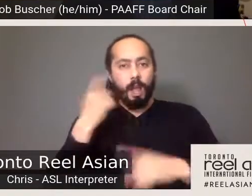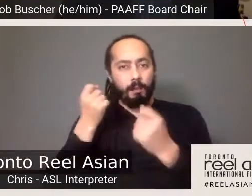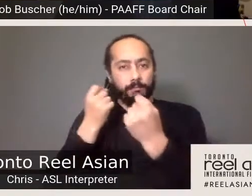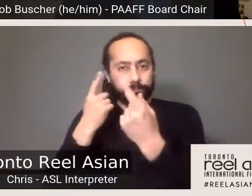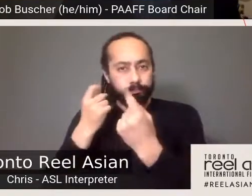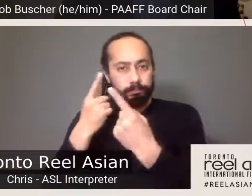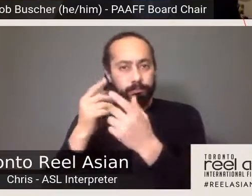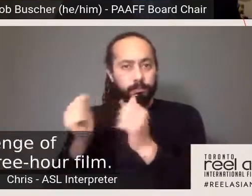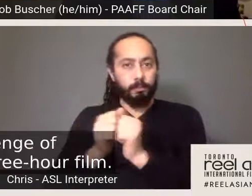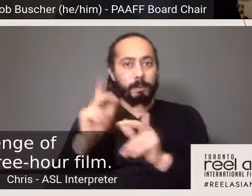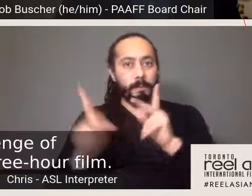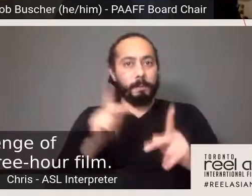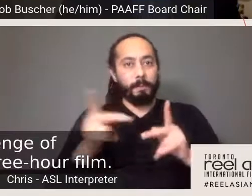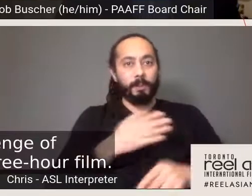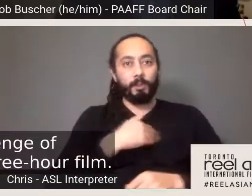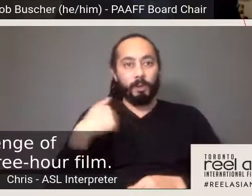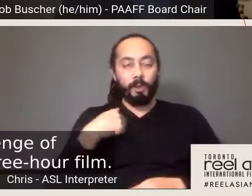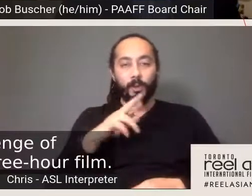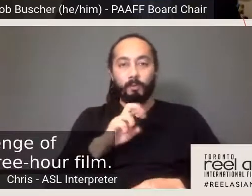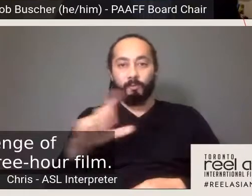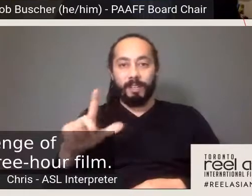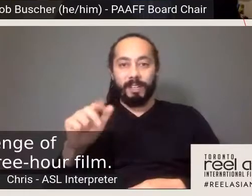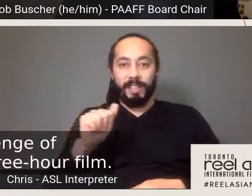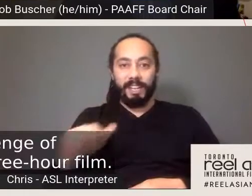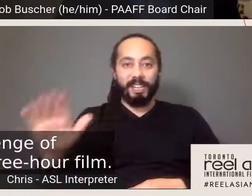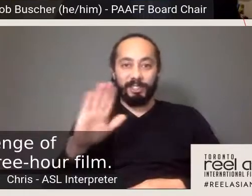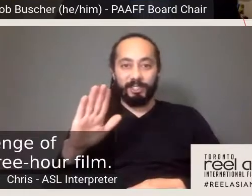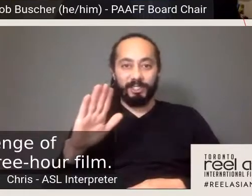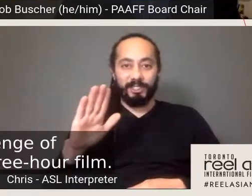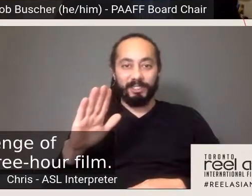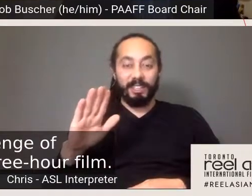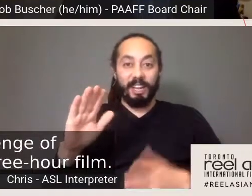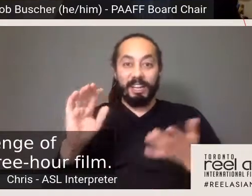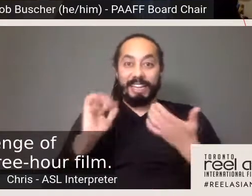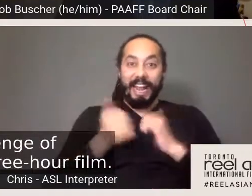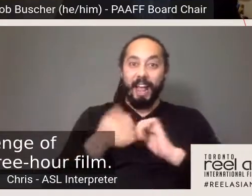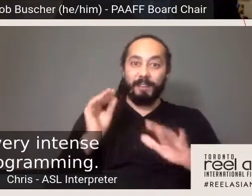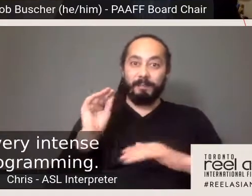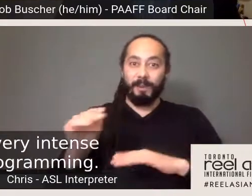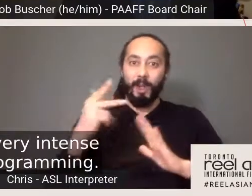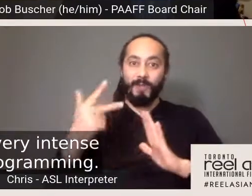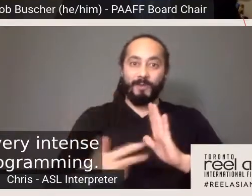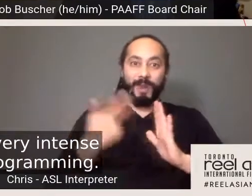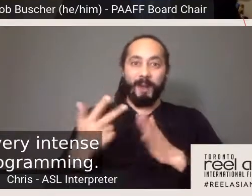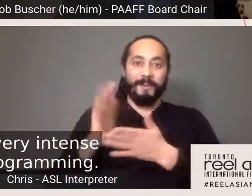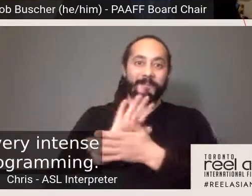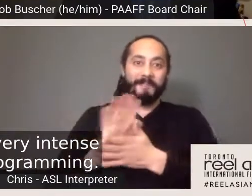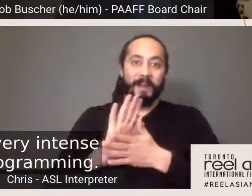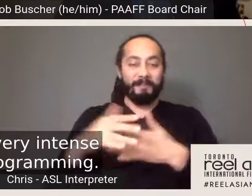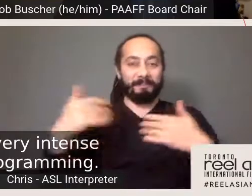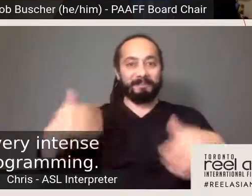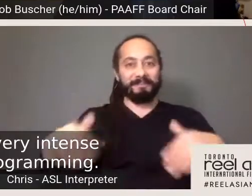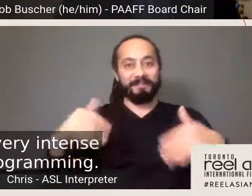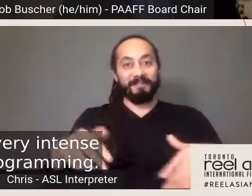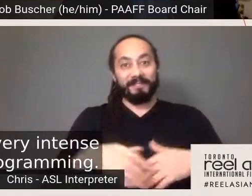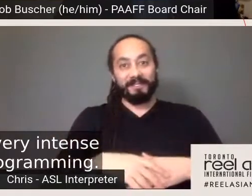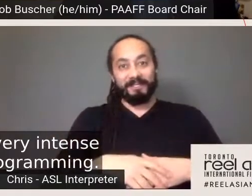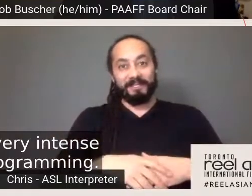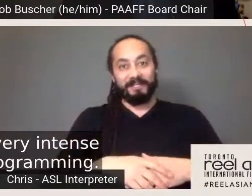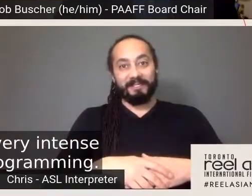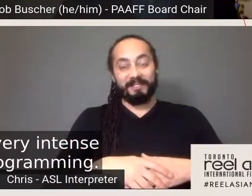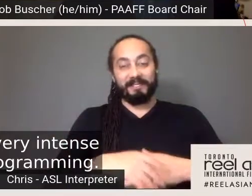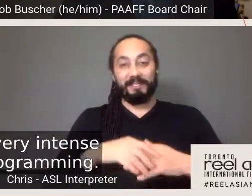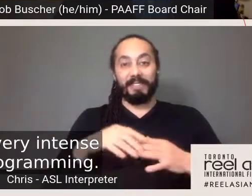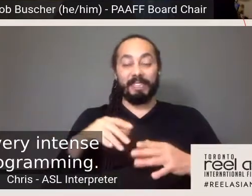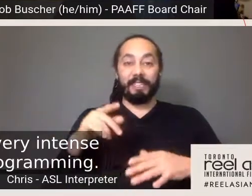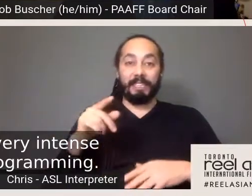at Toronto Real Asian at the challenge of programming a 3-hour film. Certainly, it is a